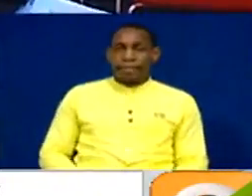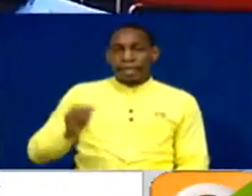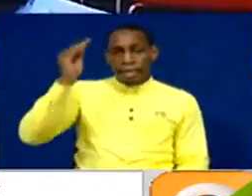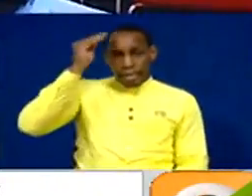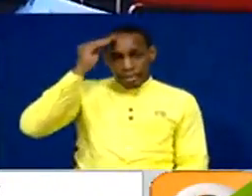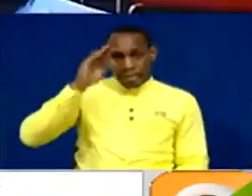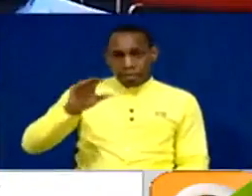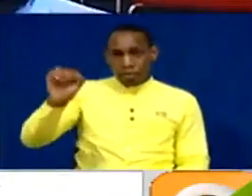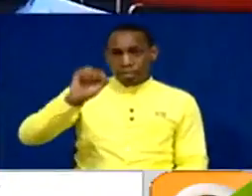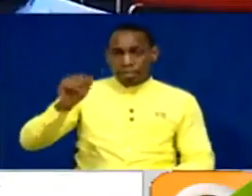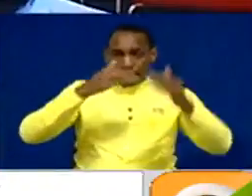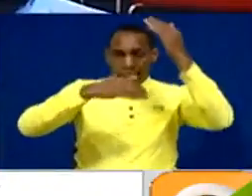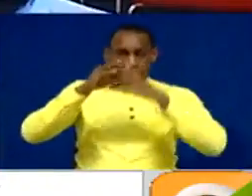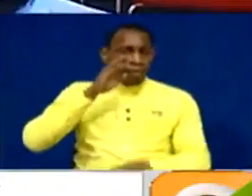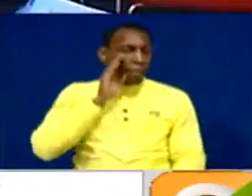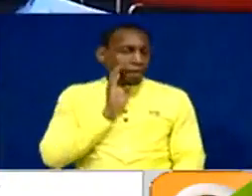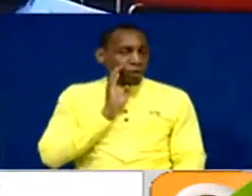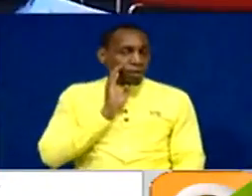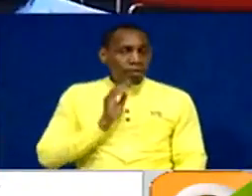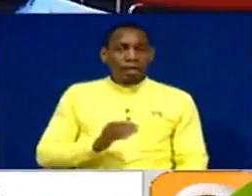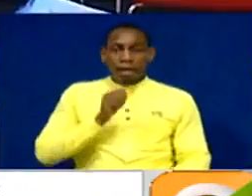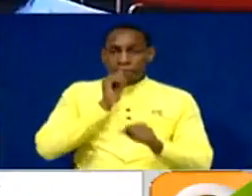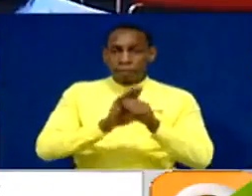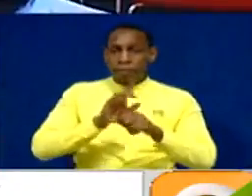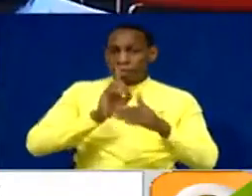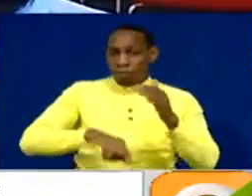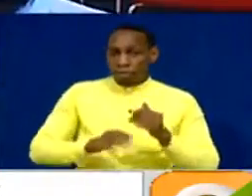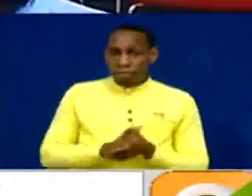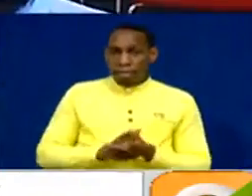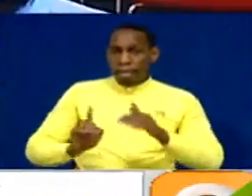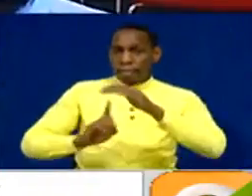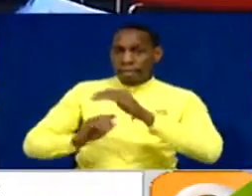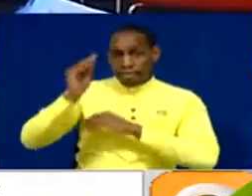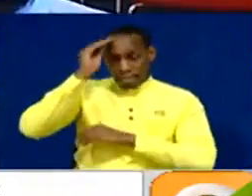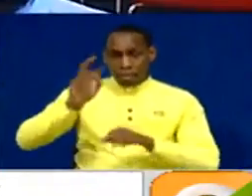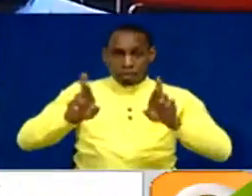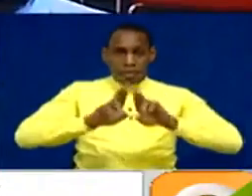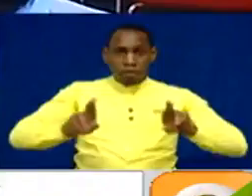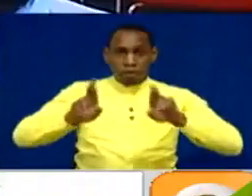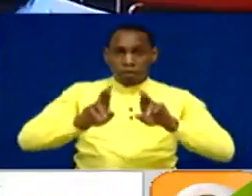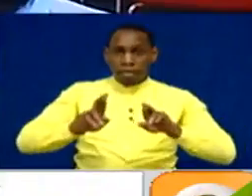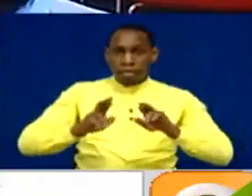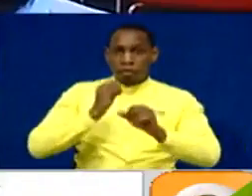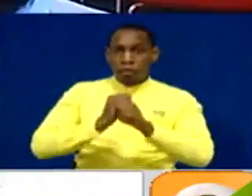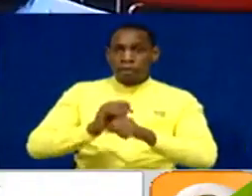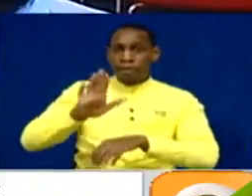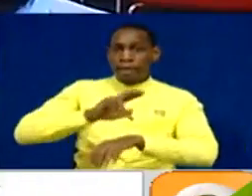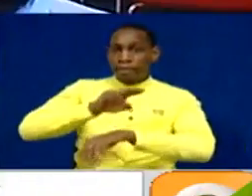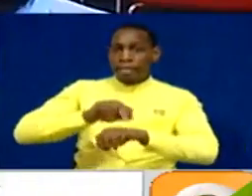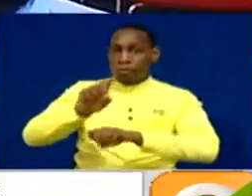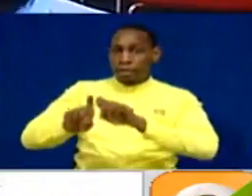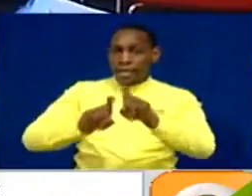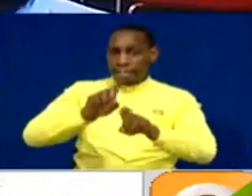Education Cabinet Secretary Professor George Magoha has assured the country that his ministry is prepared to administer 5